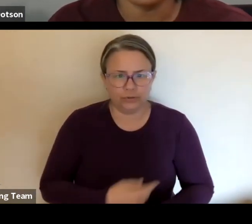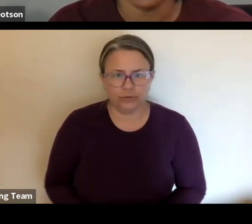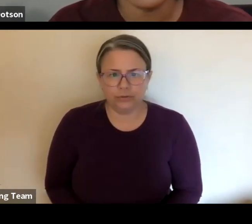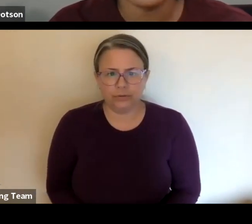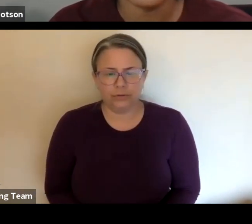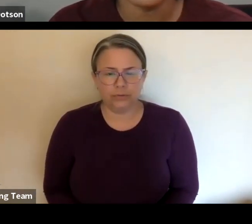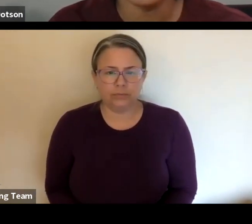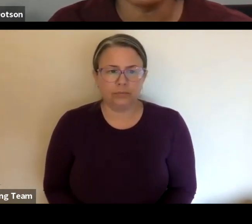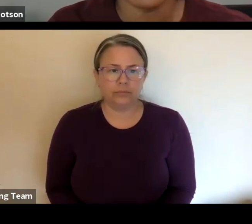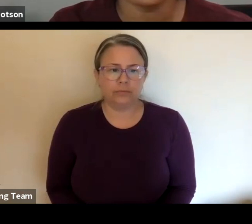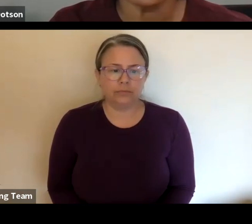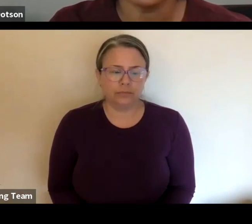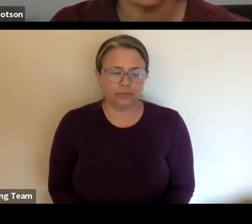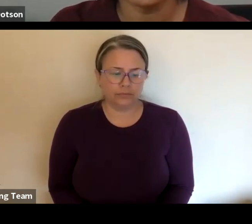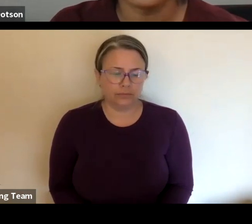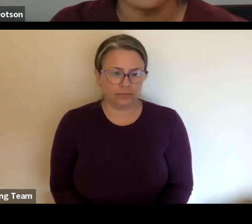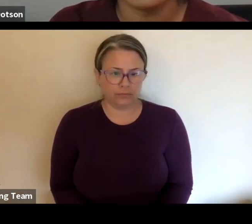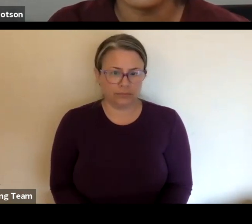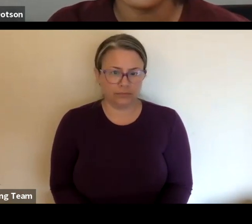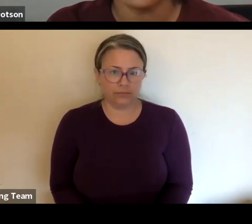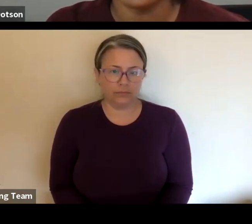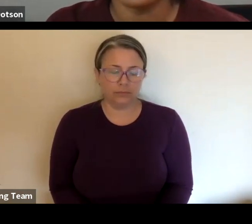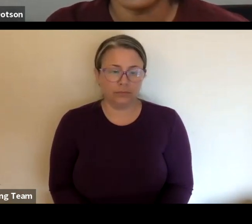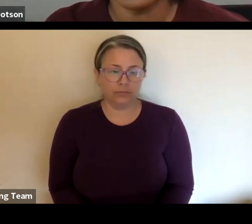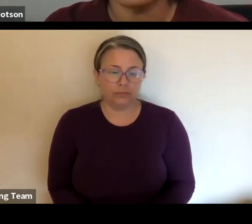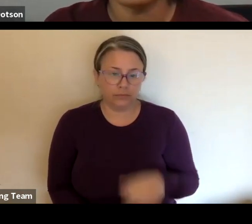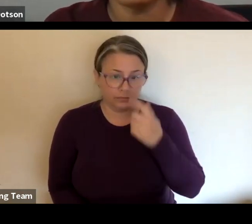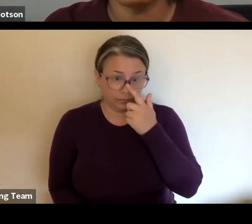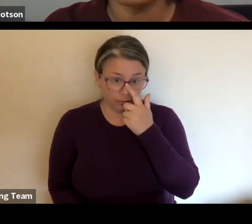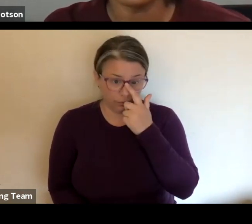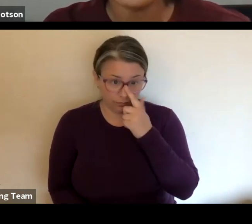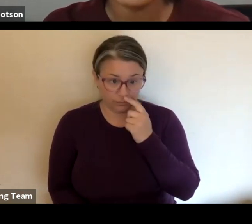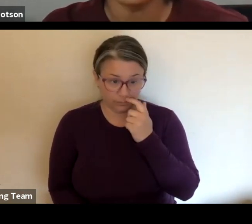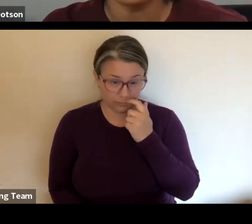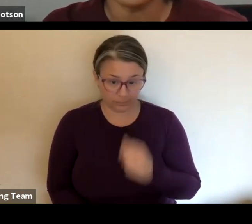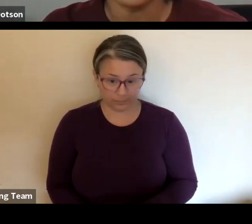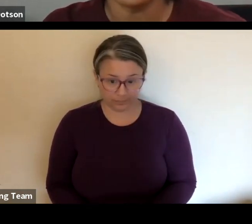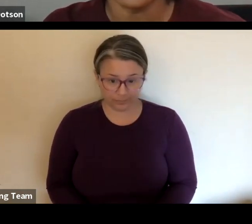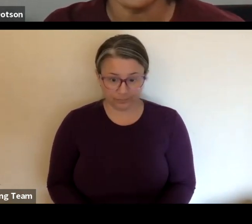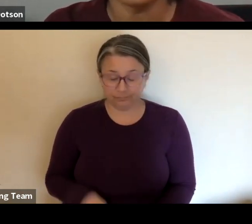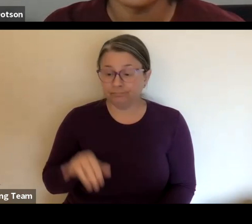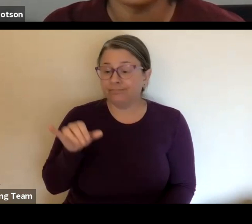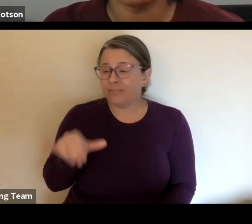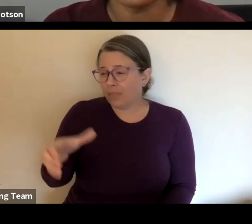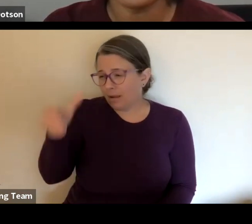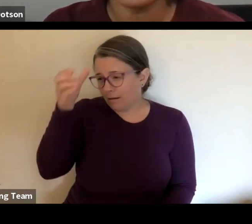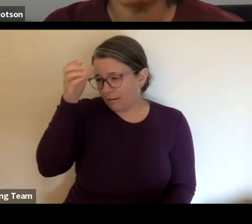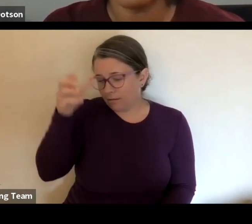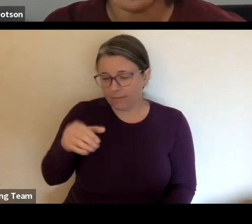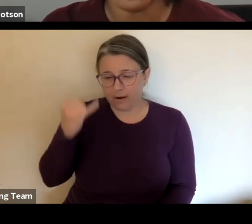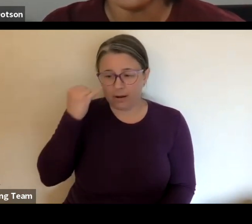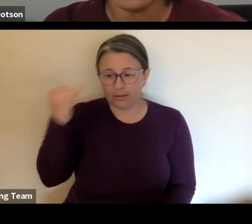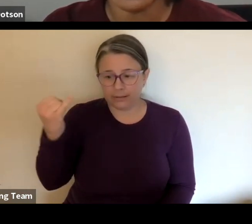So there are a number of studies that support this idea of vascular depression. So for example,